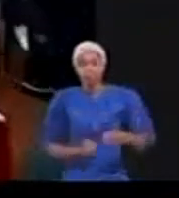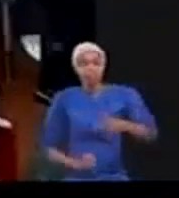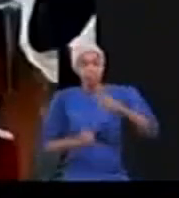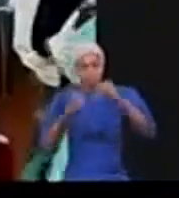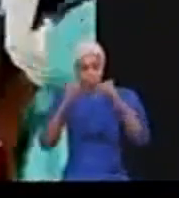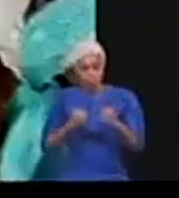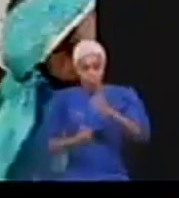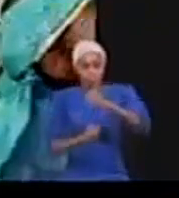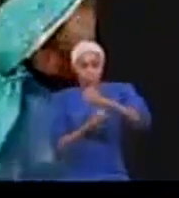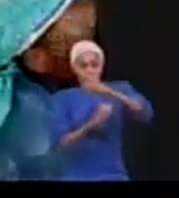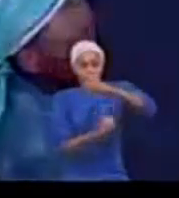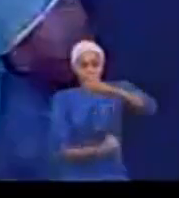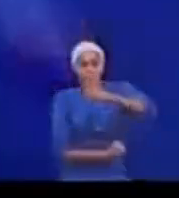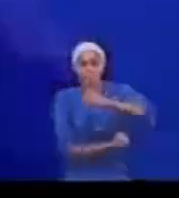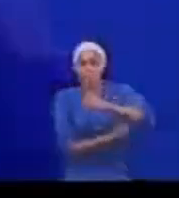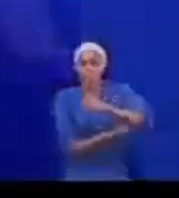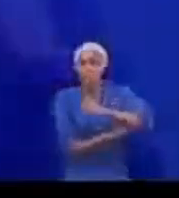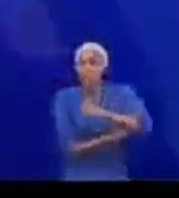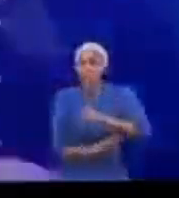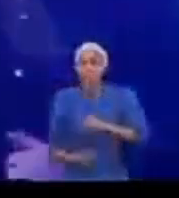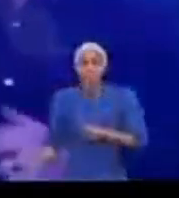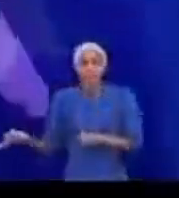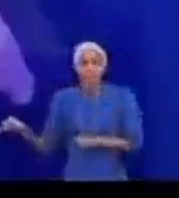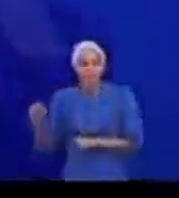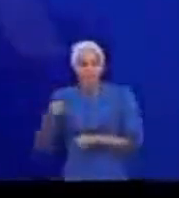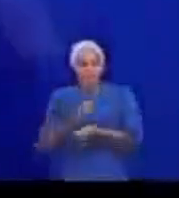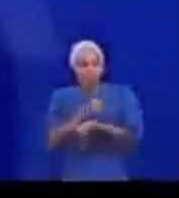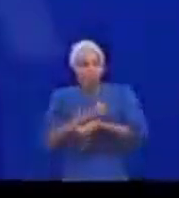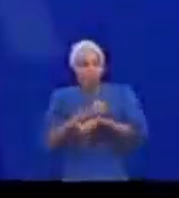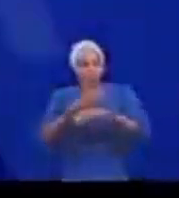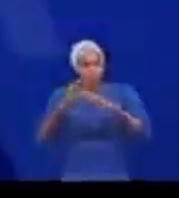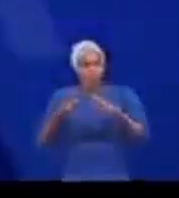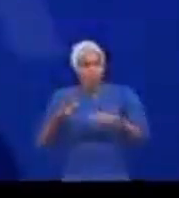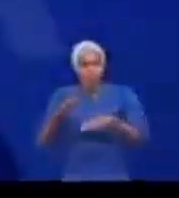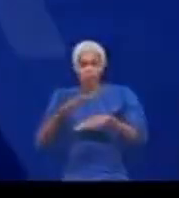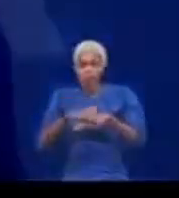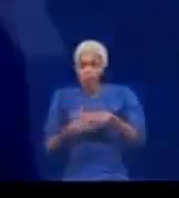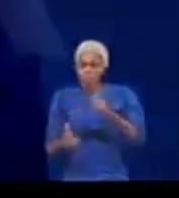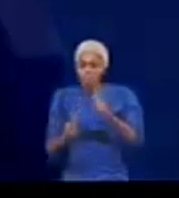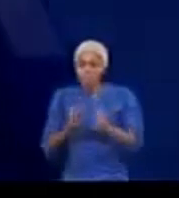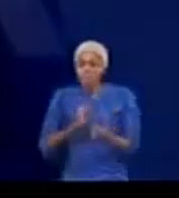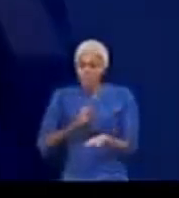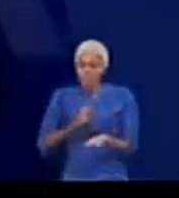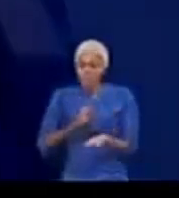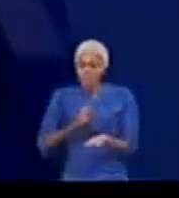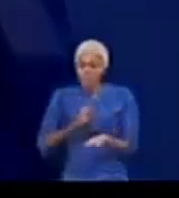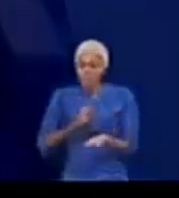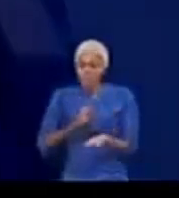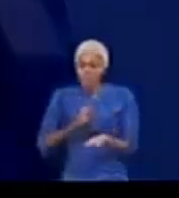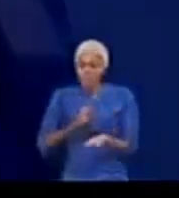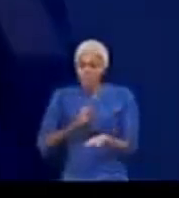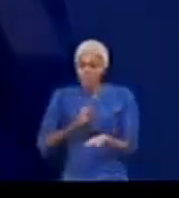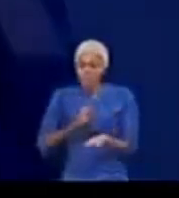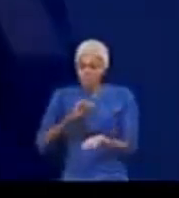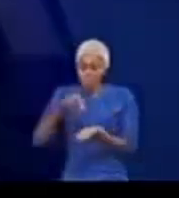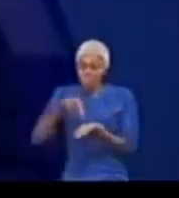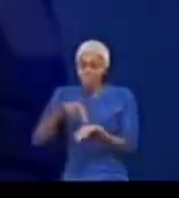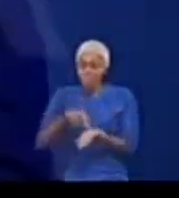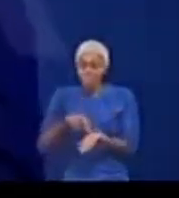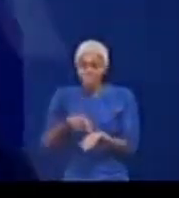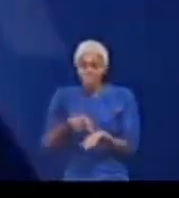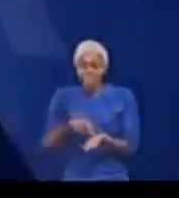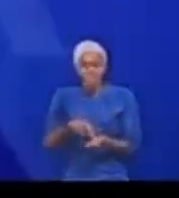Christ is my firm foundation, the rock